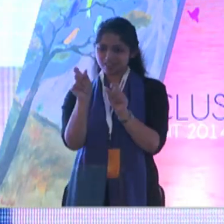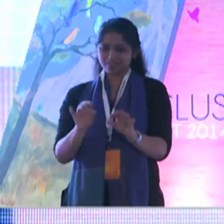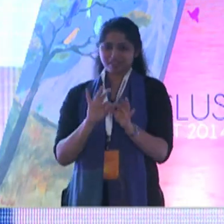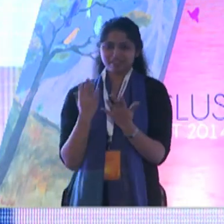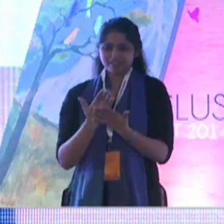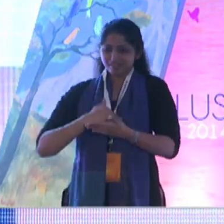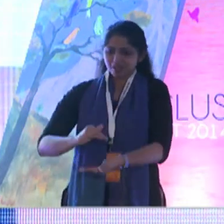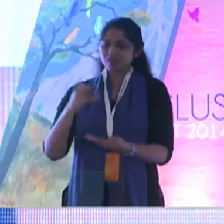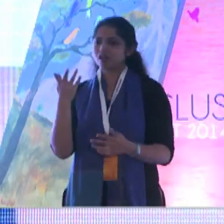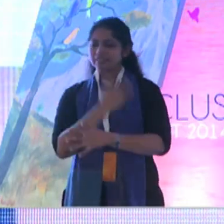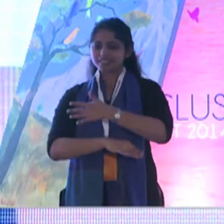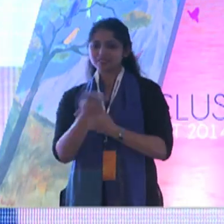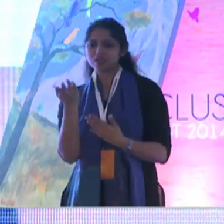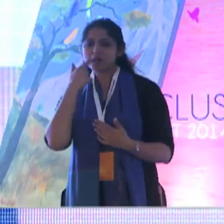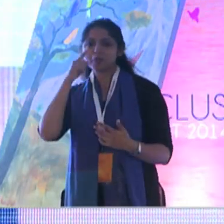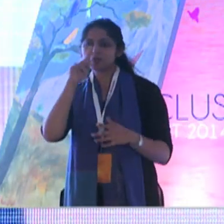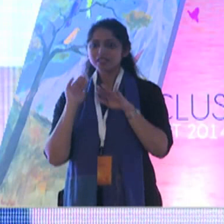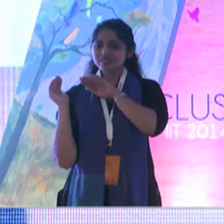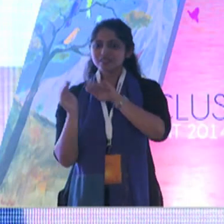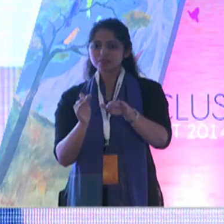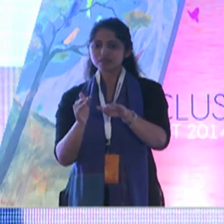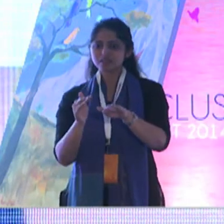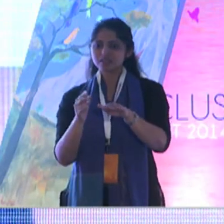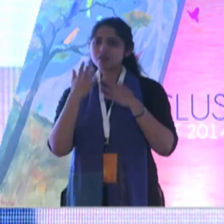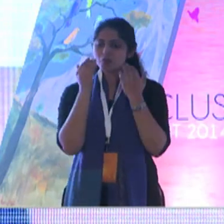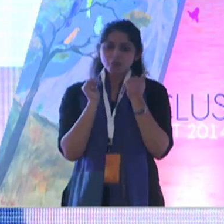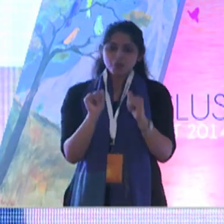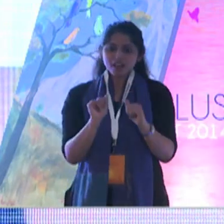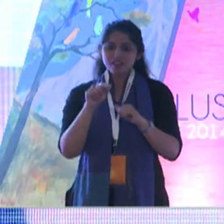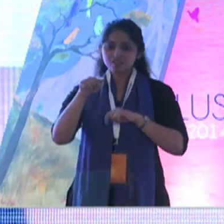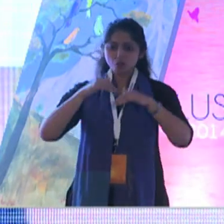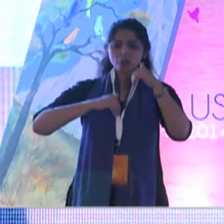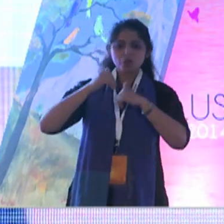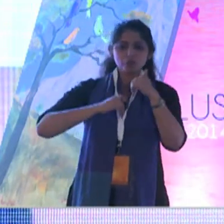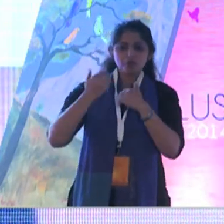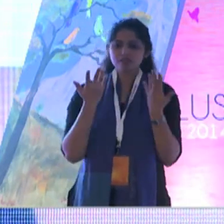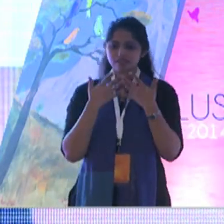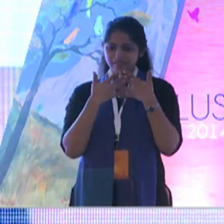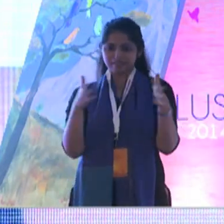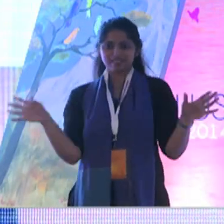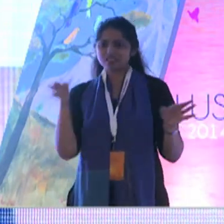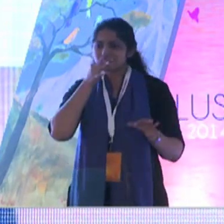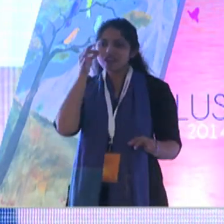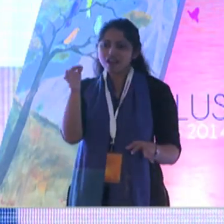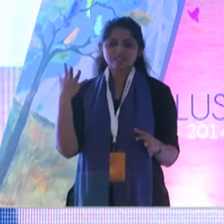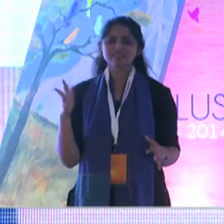who are going through such difficulty. Just because you are not a vote bank, divisible by